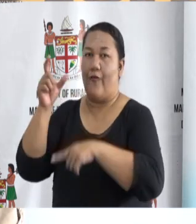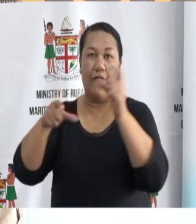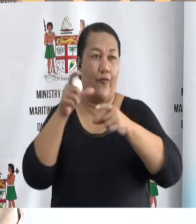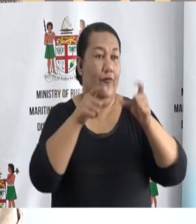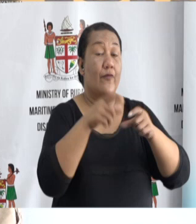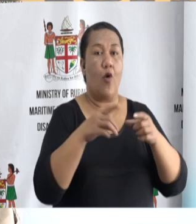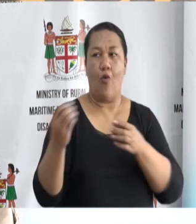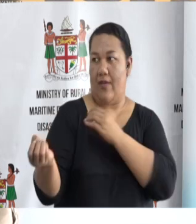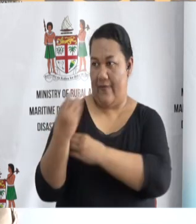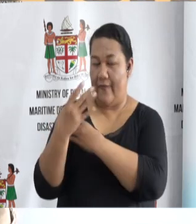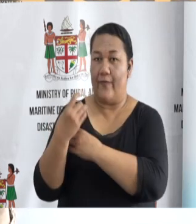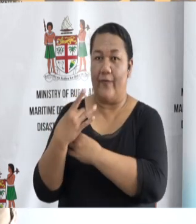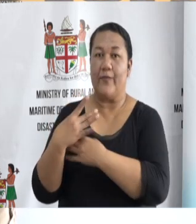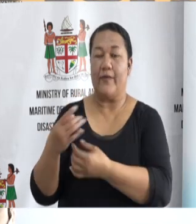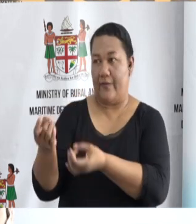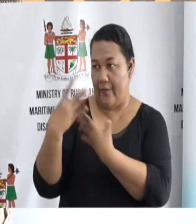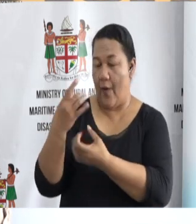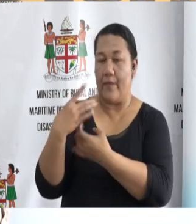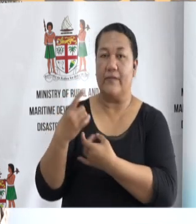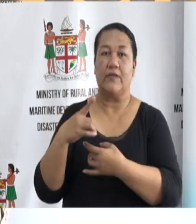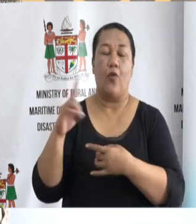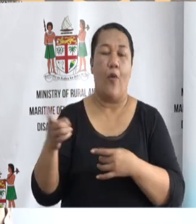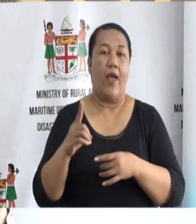of you as well for the key messages that you have